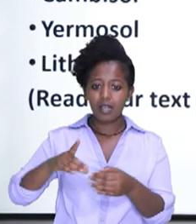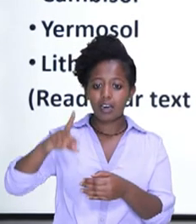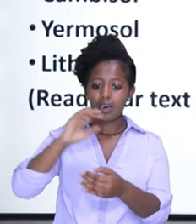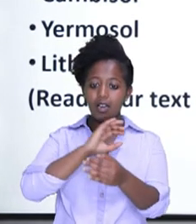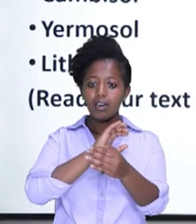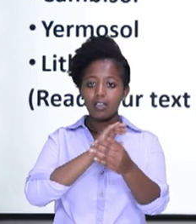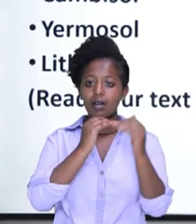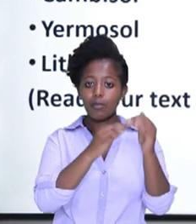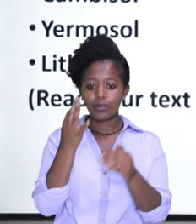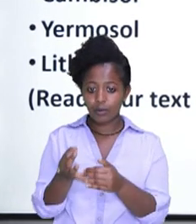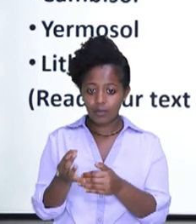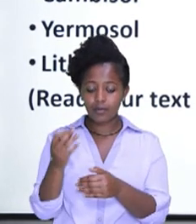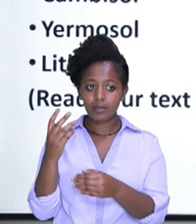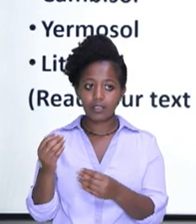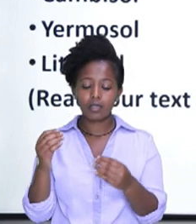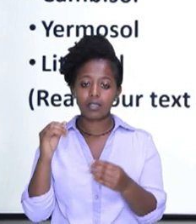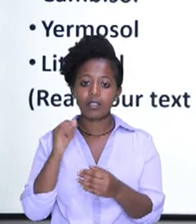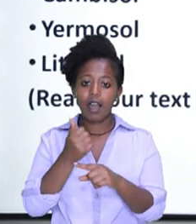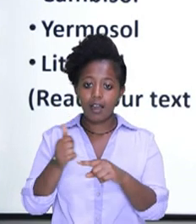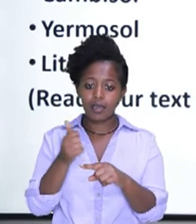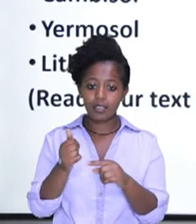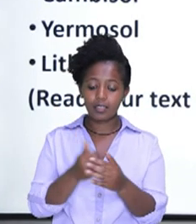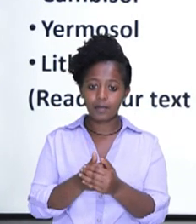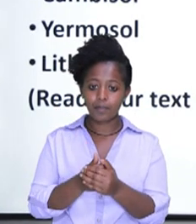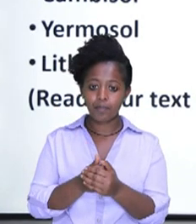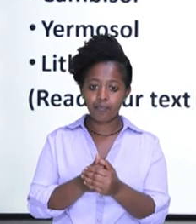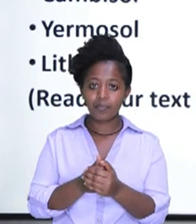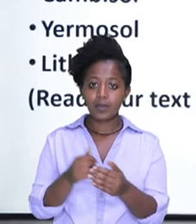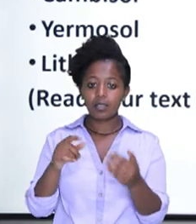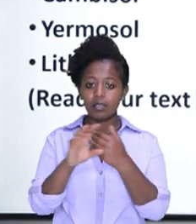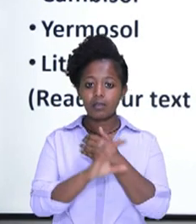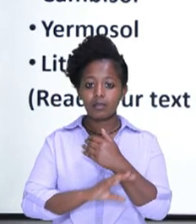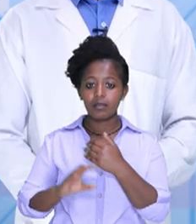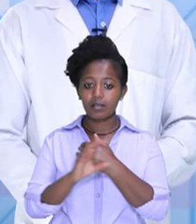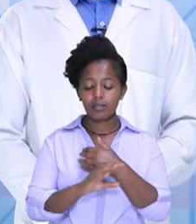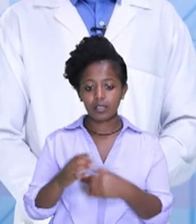Therefore, it's important for the production of insects and coffee in the country.